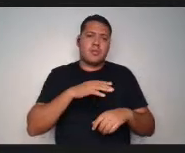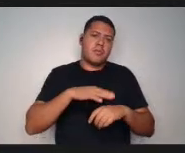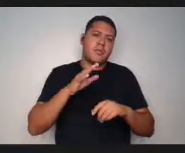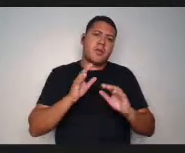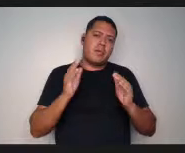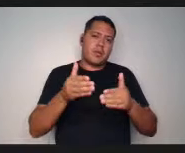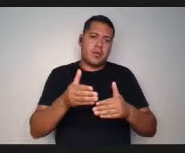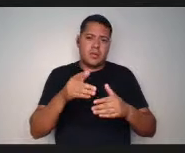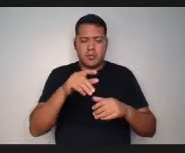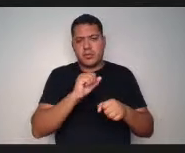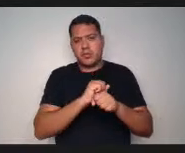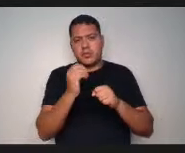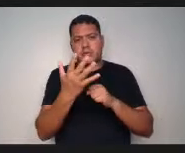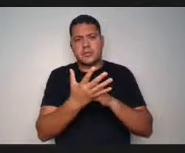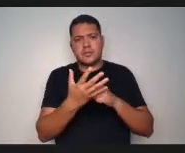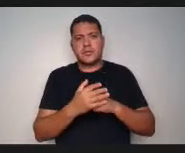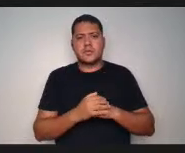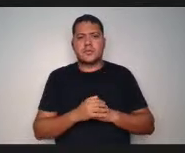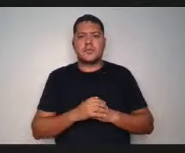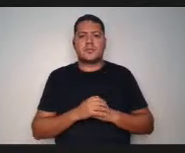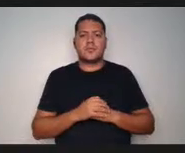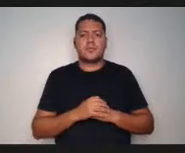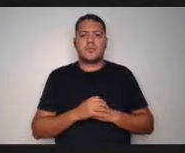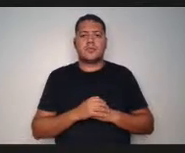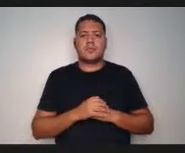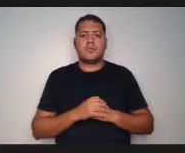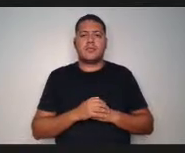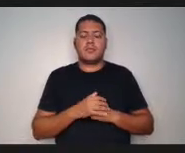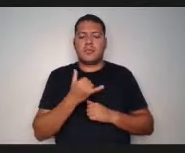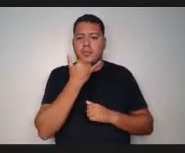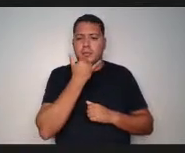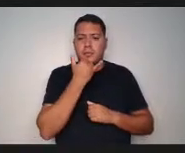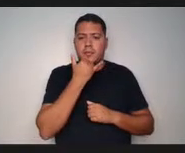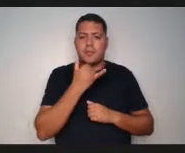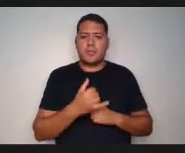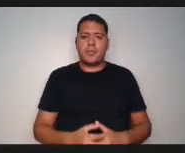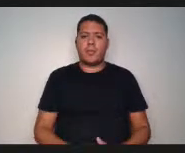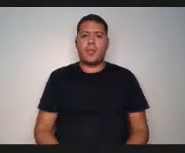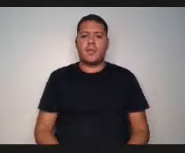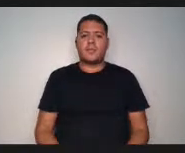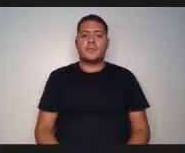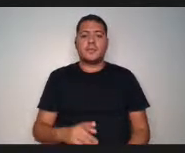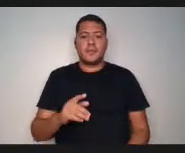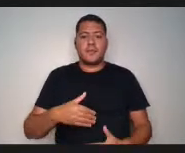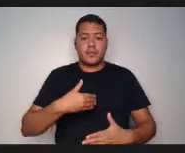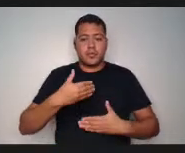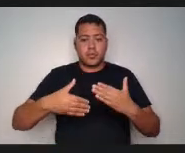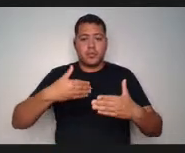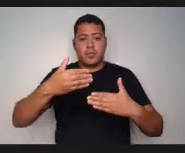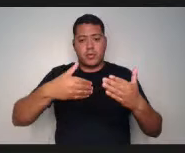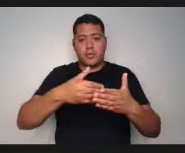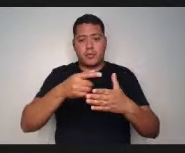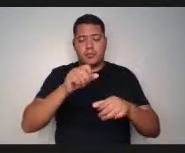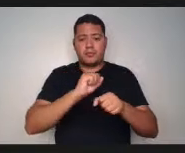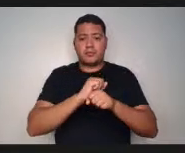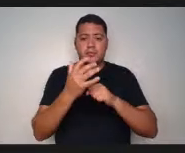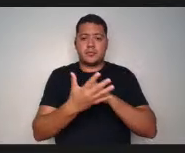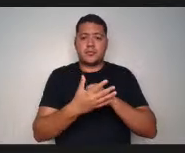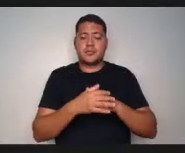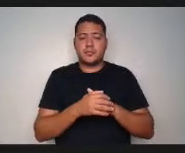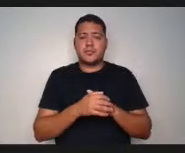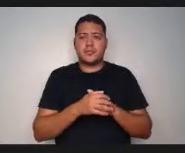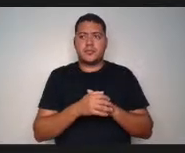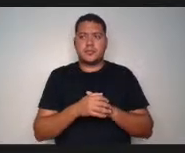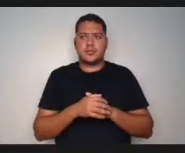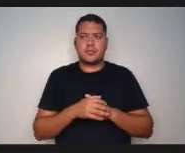Also, excuse me, during the pandemic, we have seen a